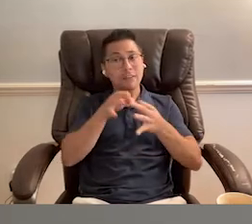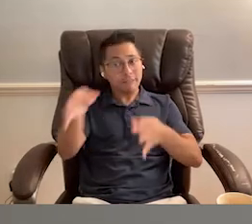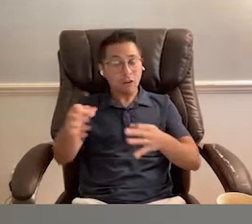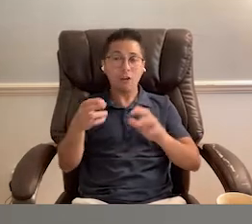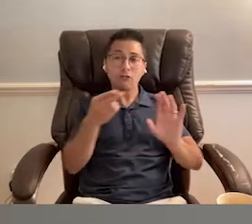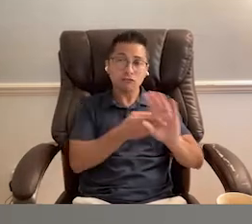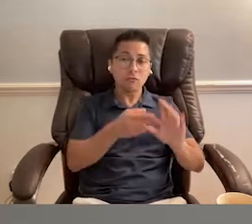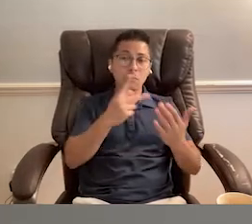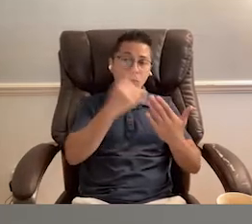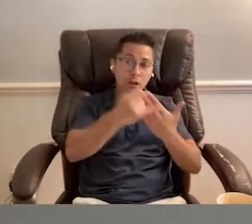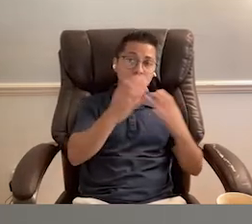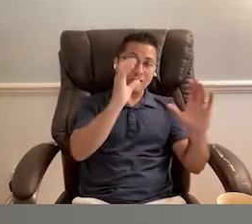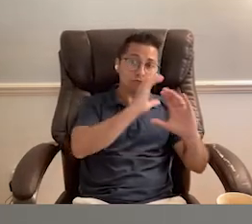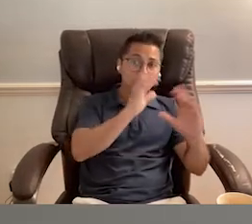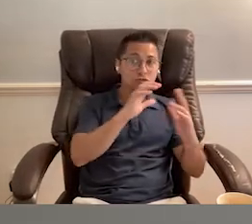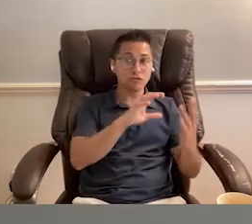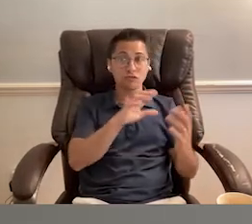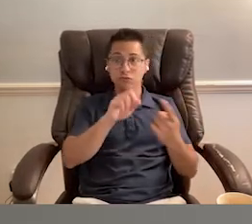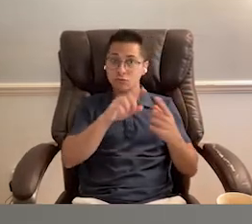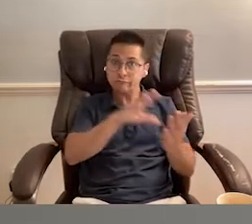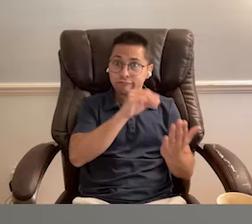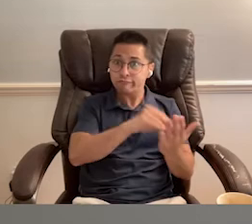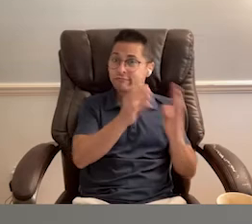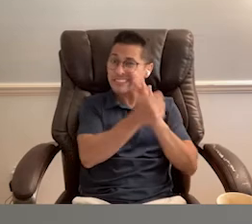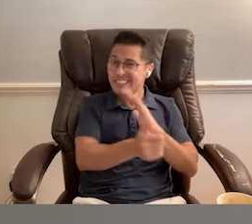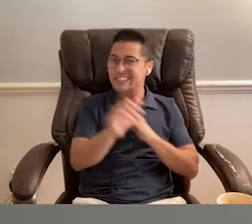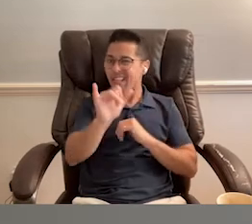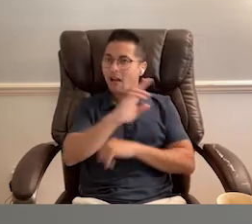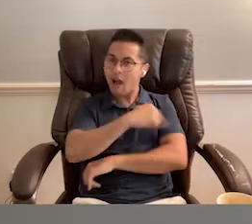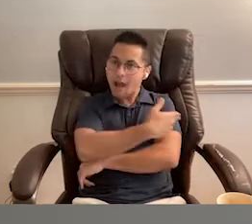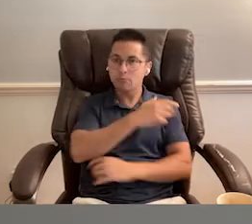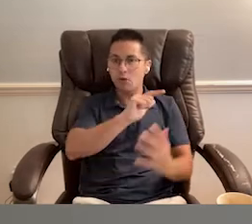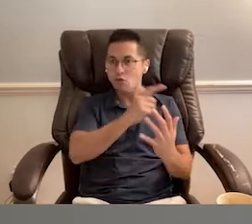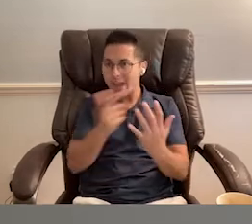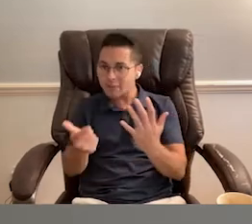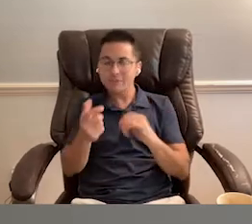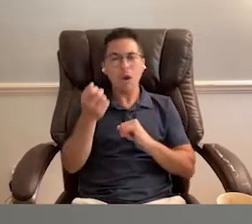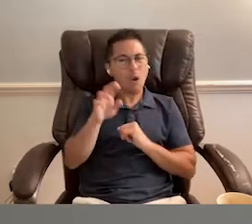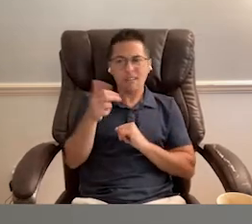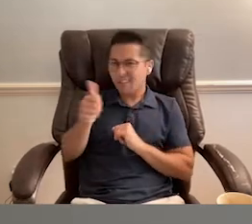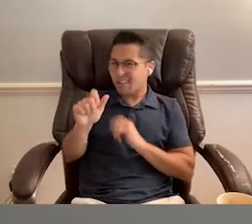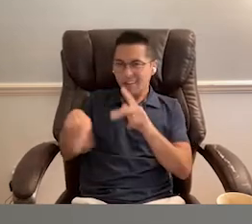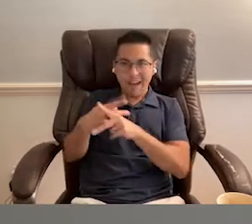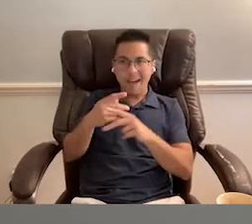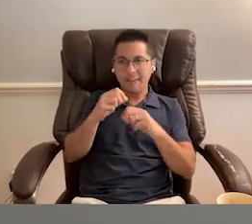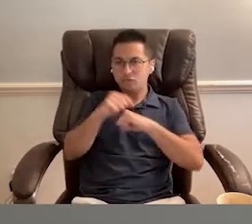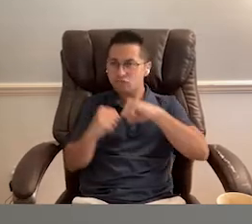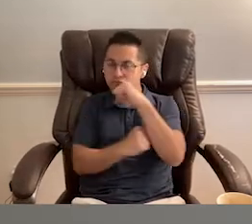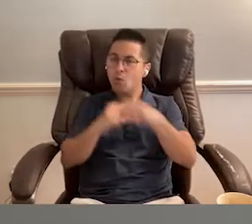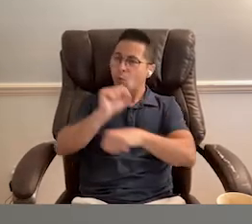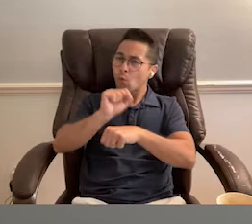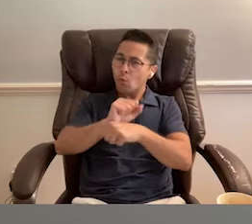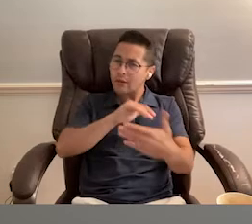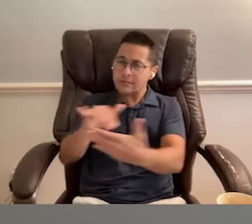project search site to get those skills, you know, like the hospital rotation I talked about, or any kind of structured work study. Orange